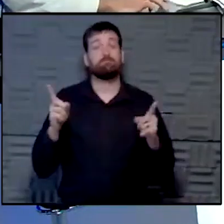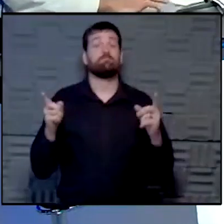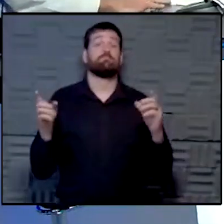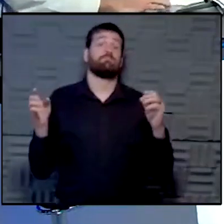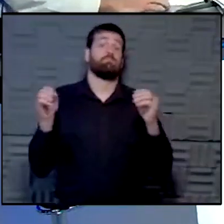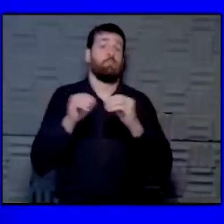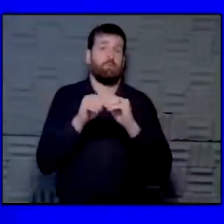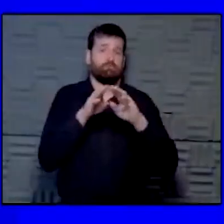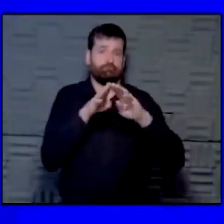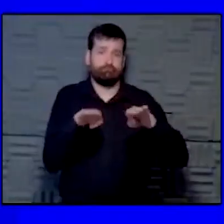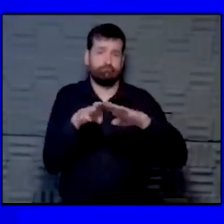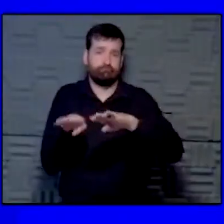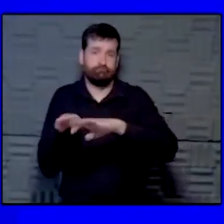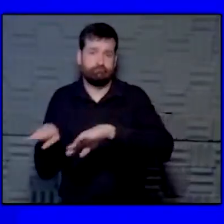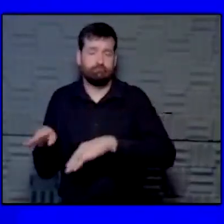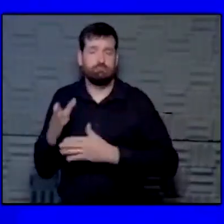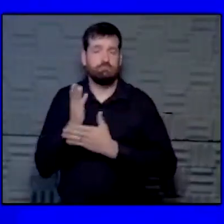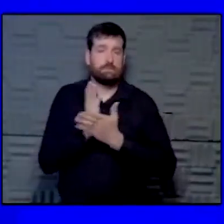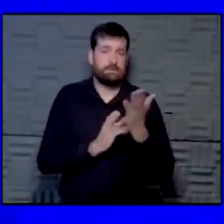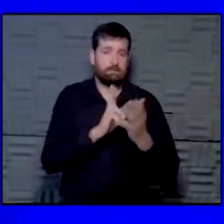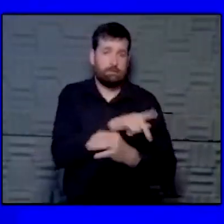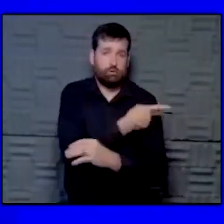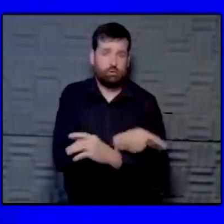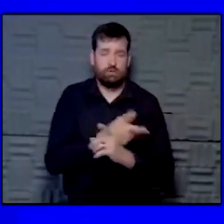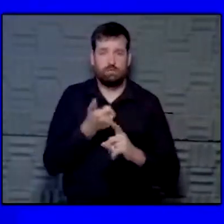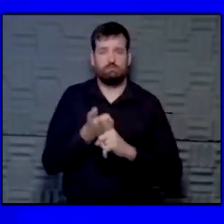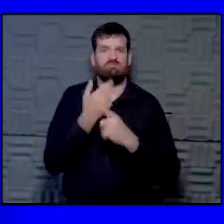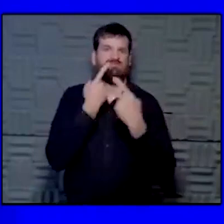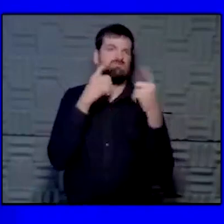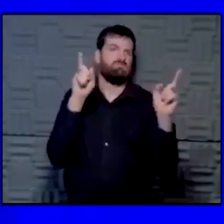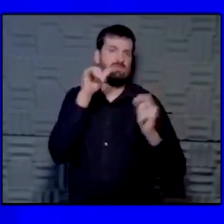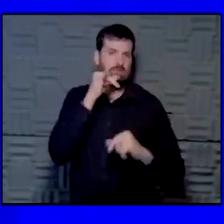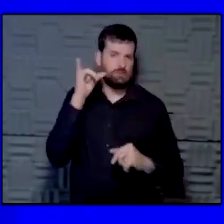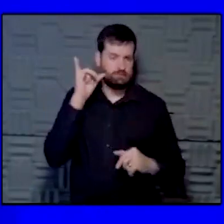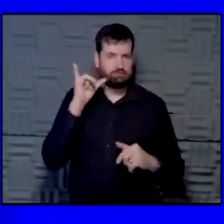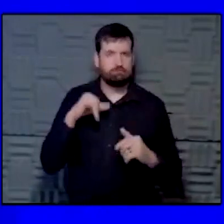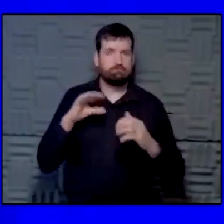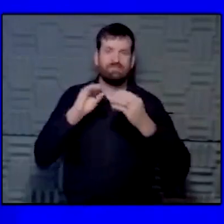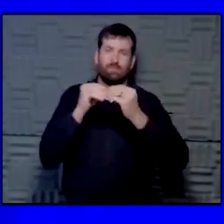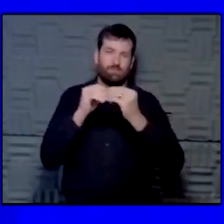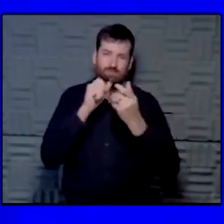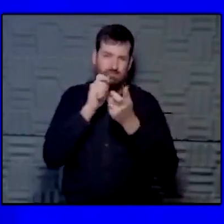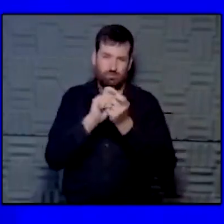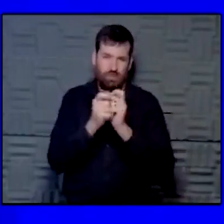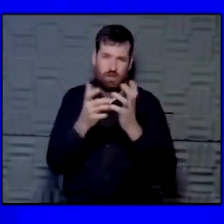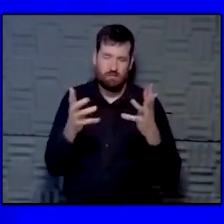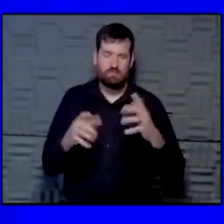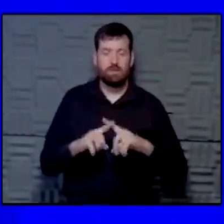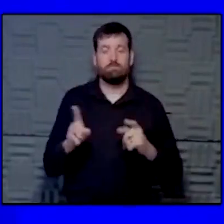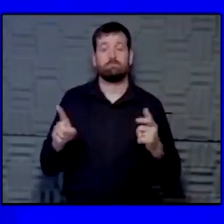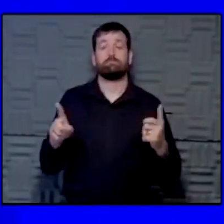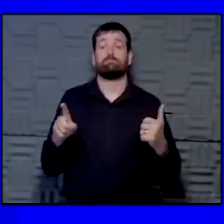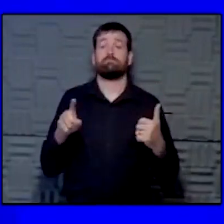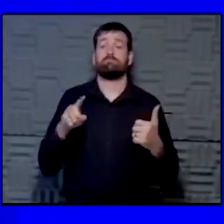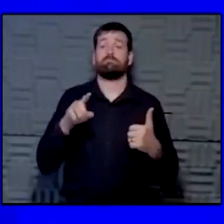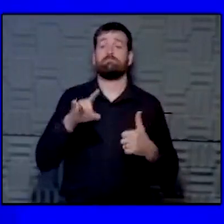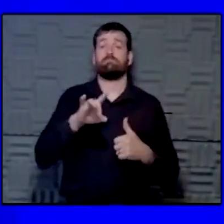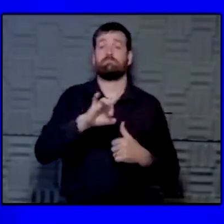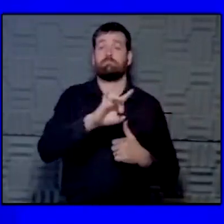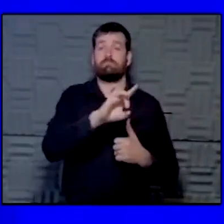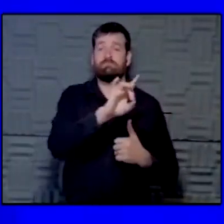a breakdown of some of our patients that we announced yesterday. The numbers haven't changed too much, but we did have